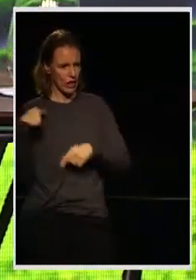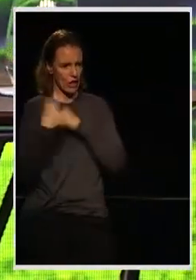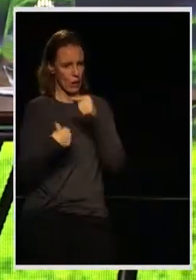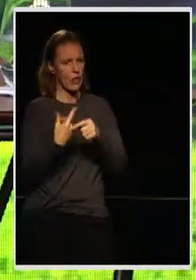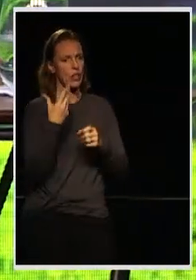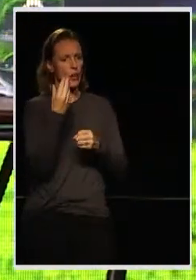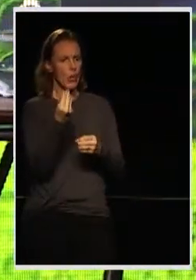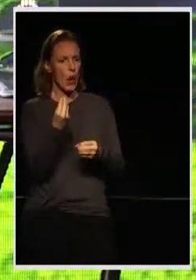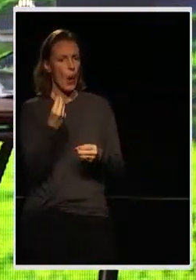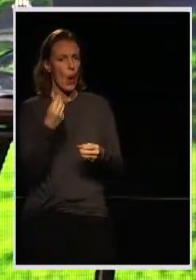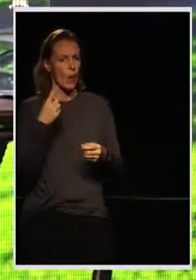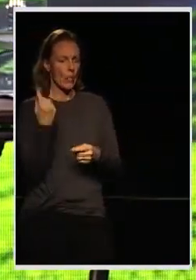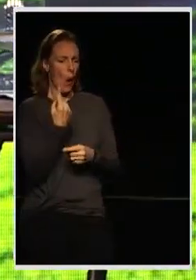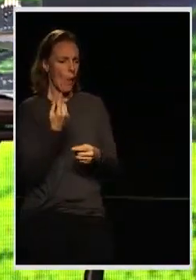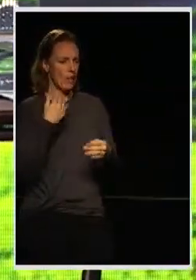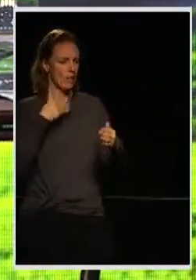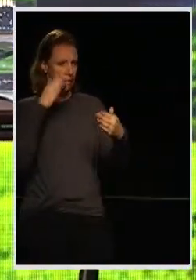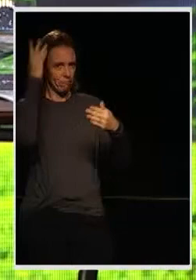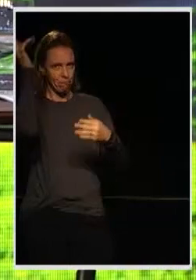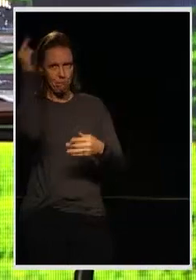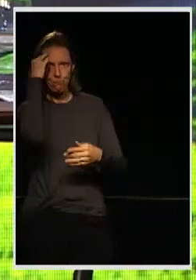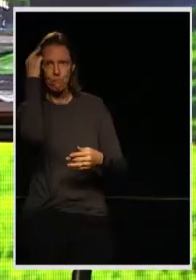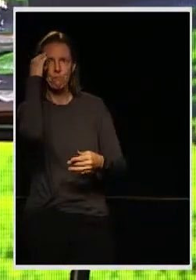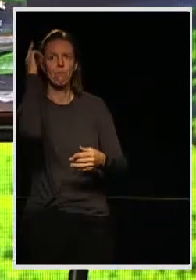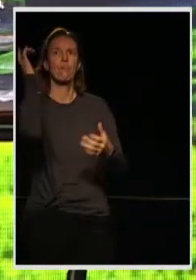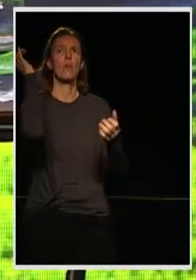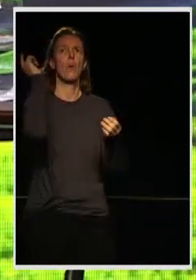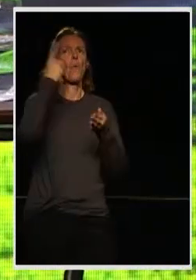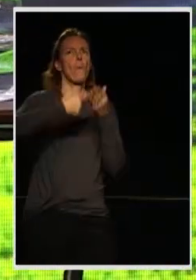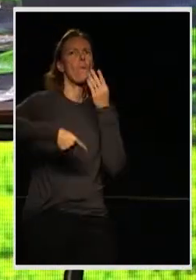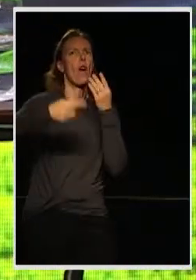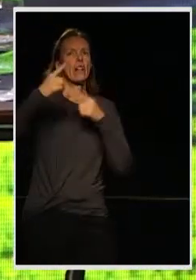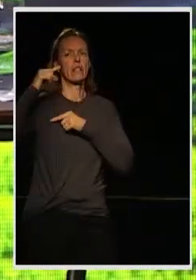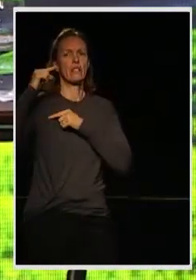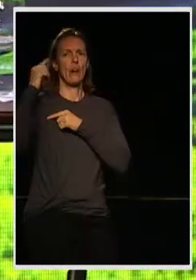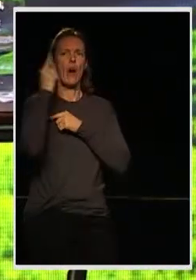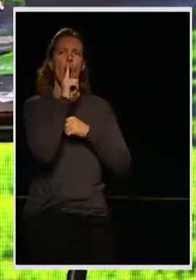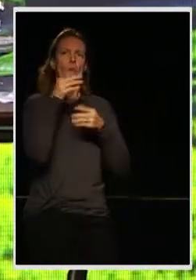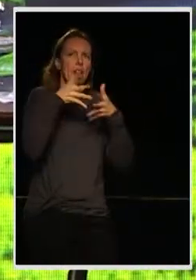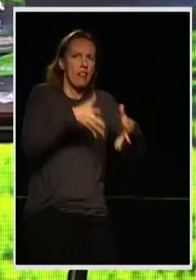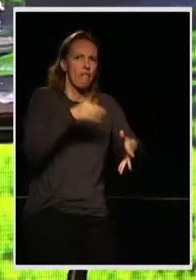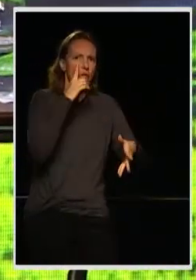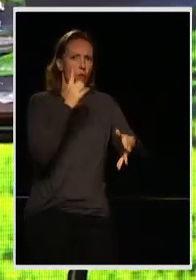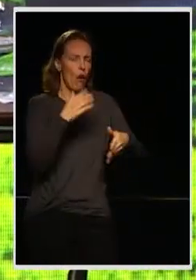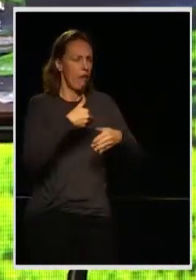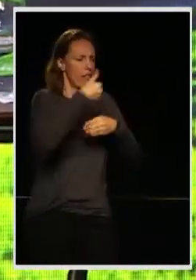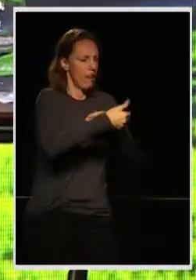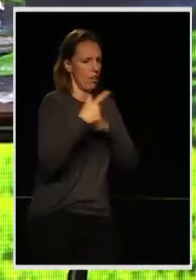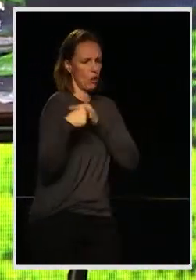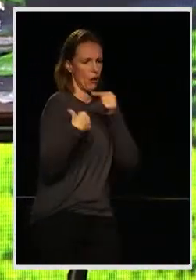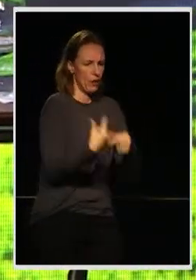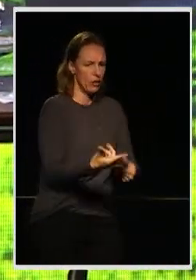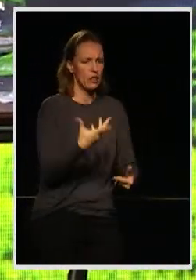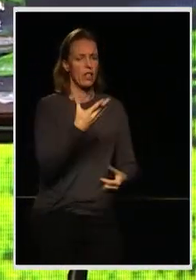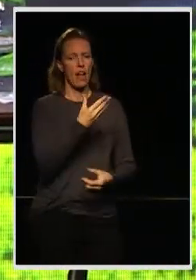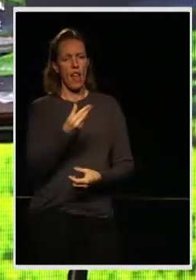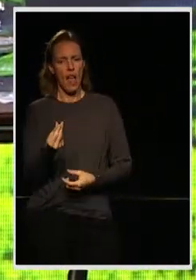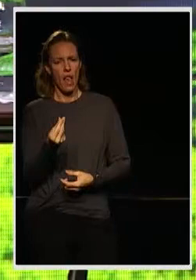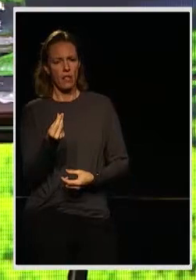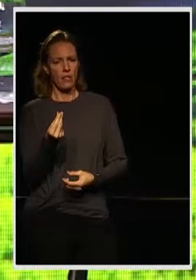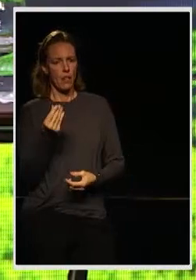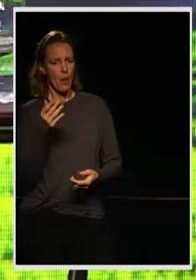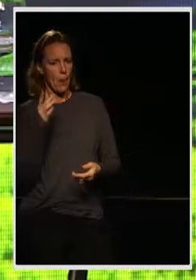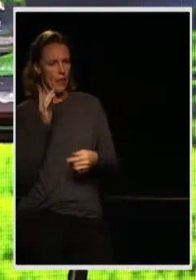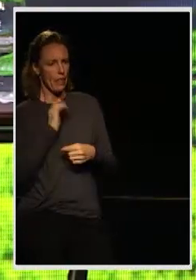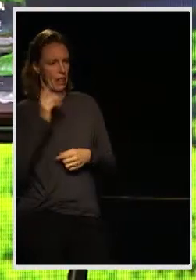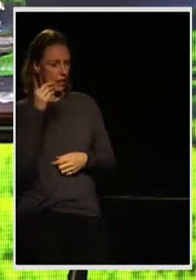So it's always at the forefront of our mind, what generation, what are we leaving for the next generations? And as